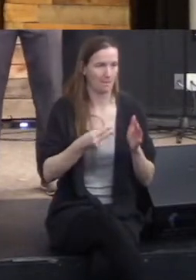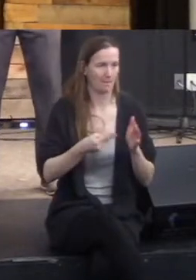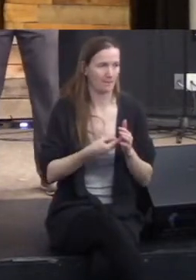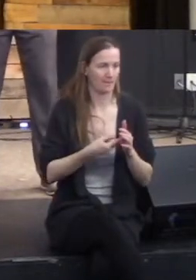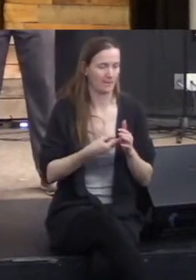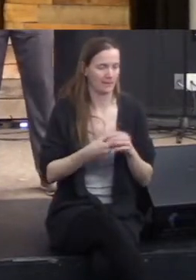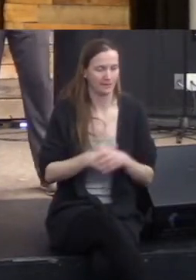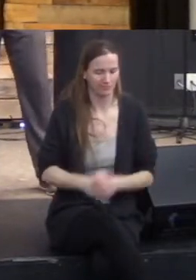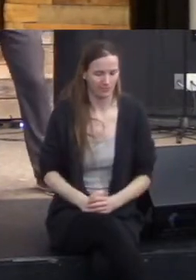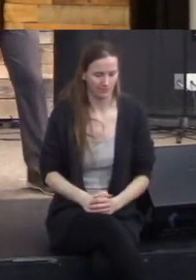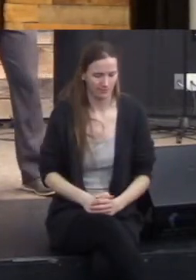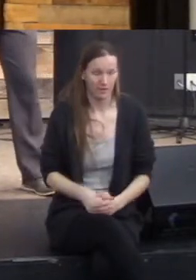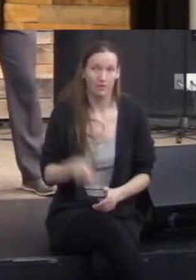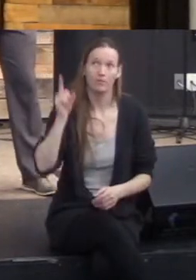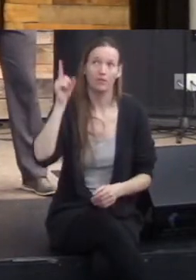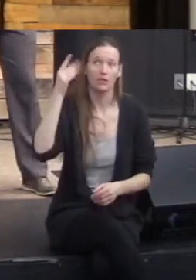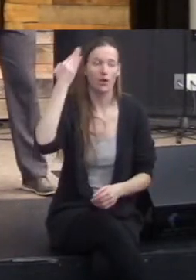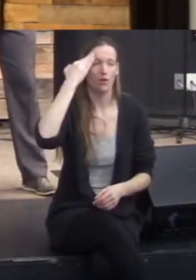I know what you've done.